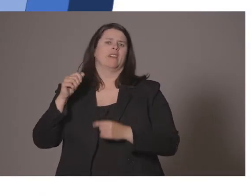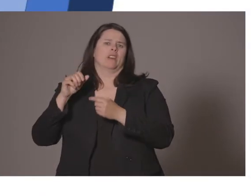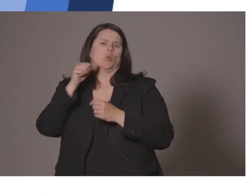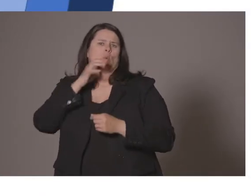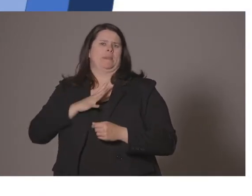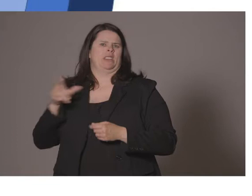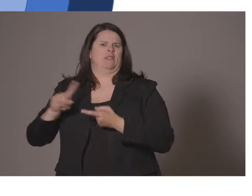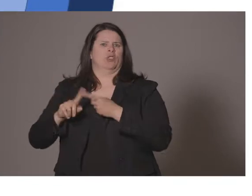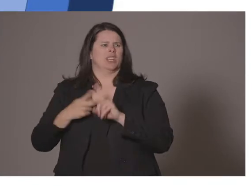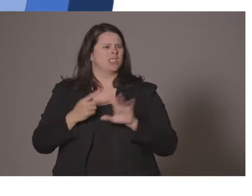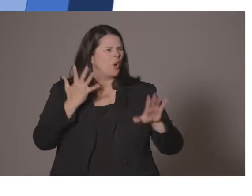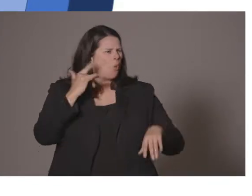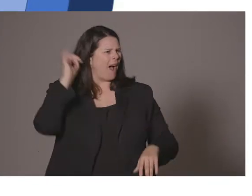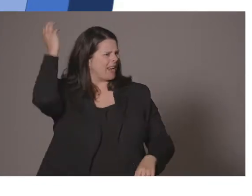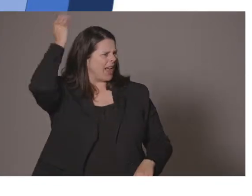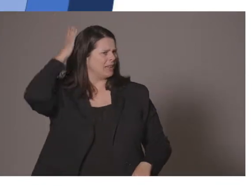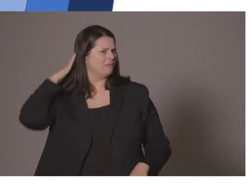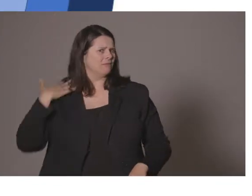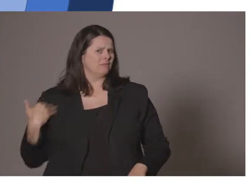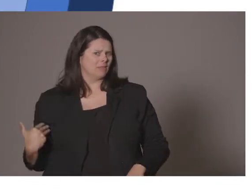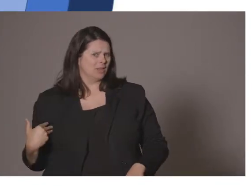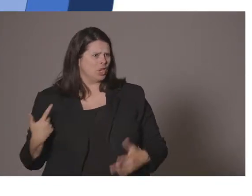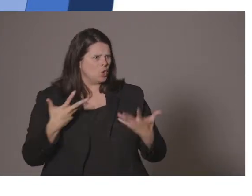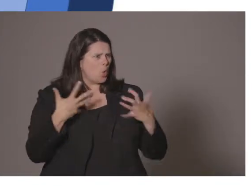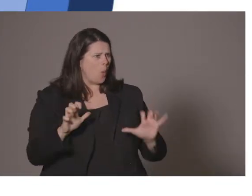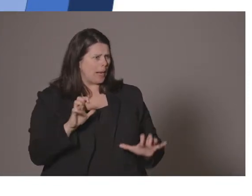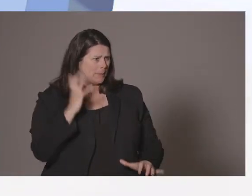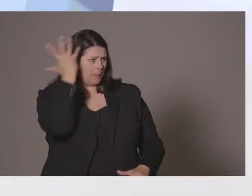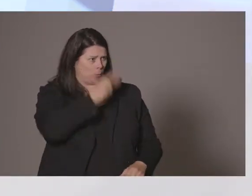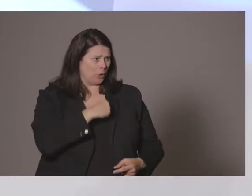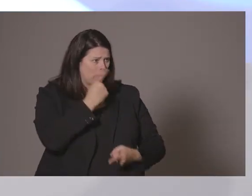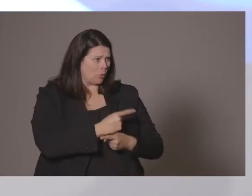ever wear your hair down? Don't you want to be pretty?"